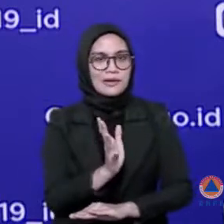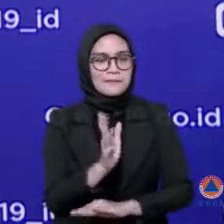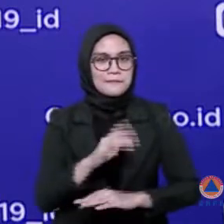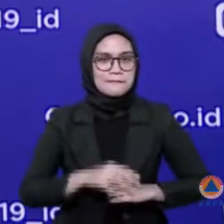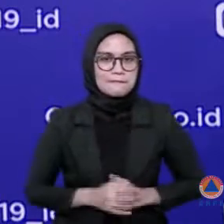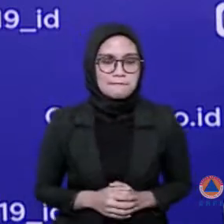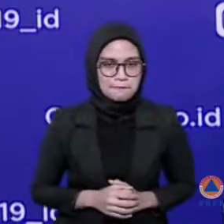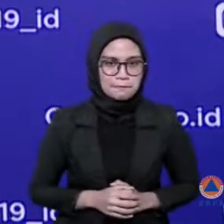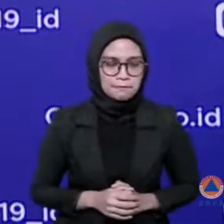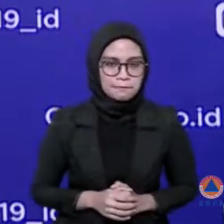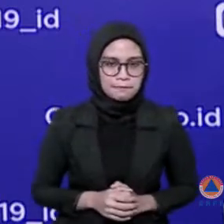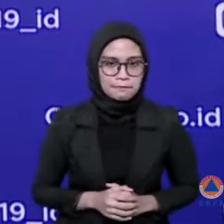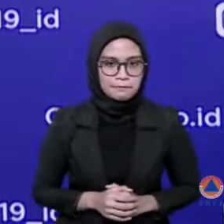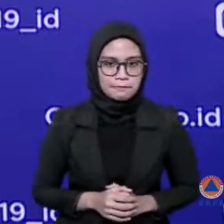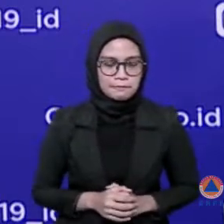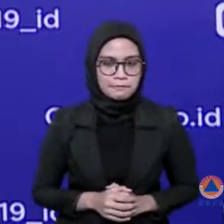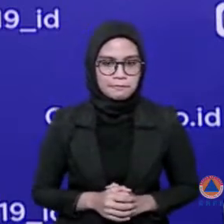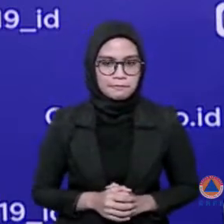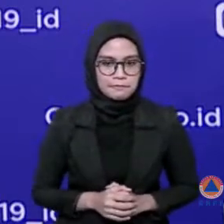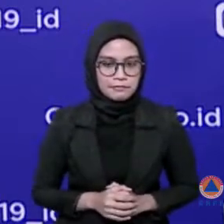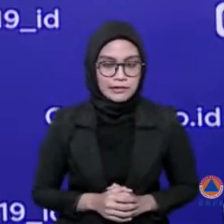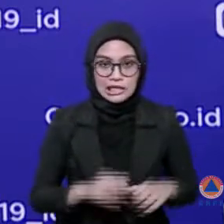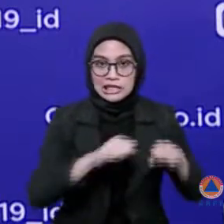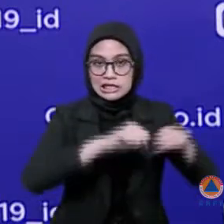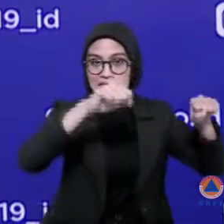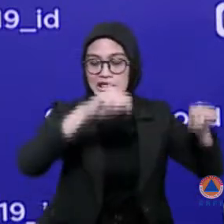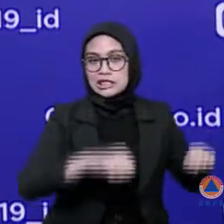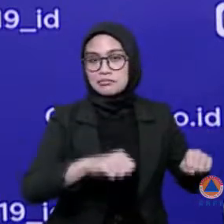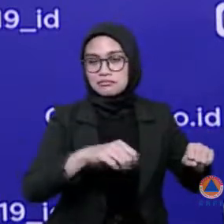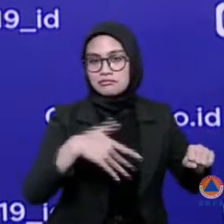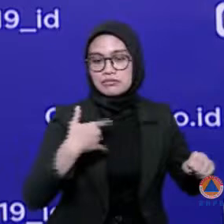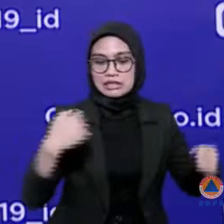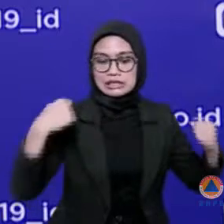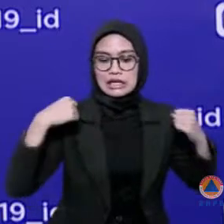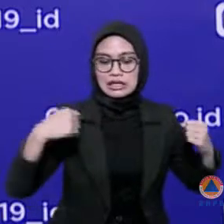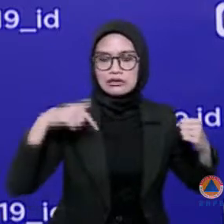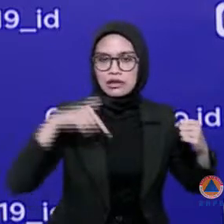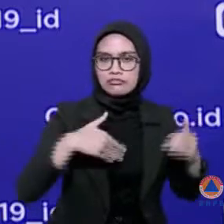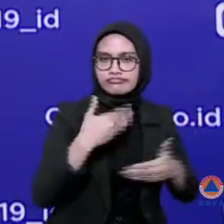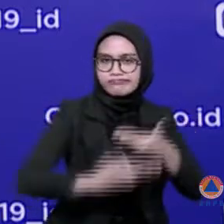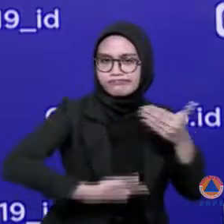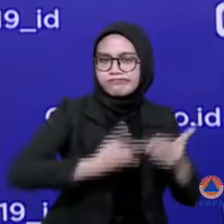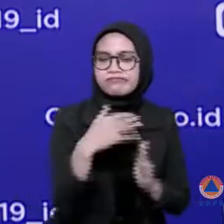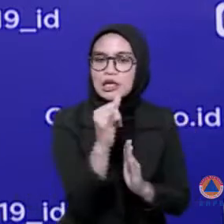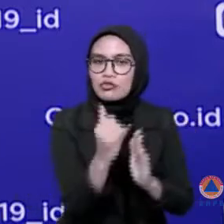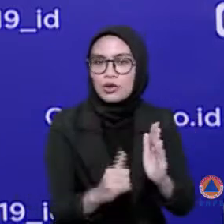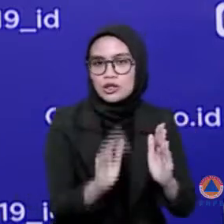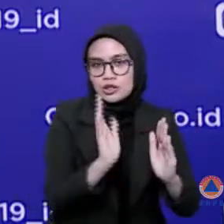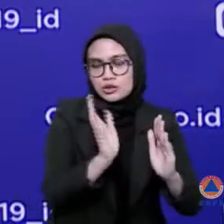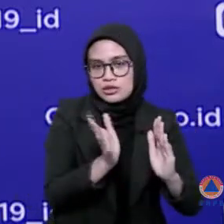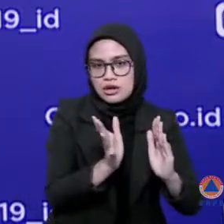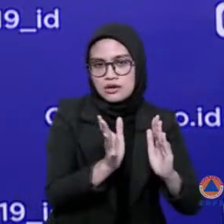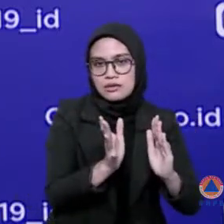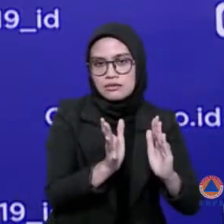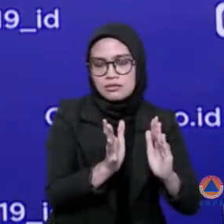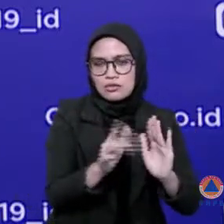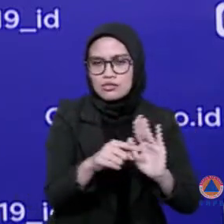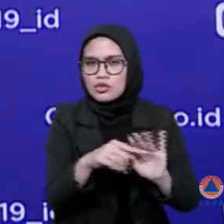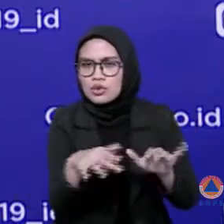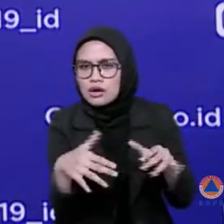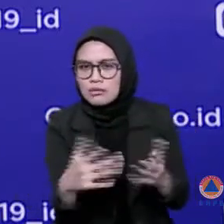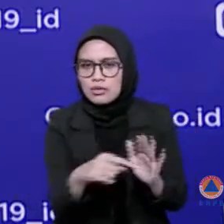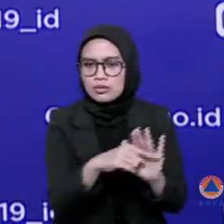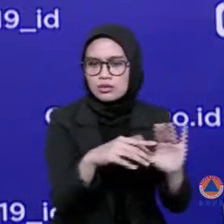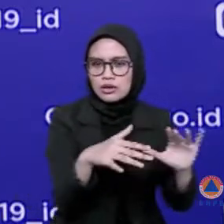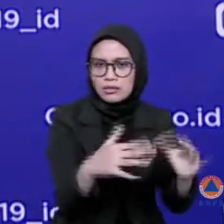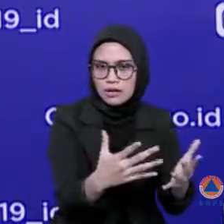high. However, the system itself has been in place, and the mechanisms, if there is